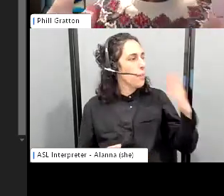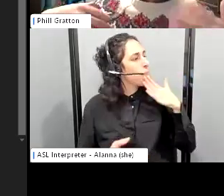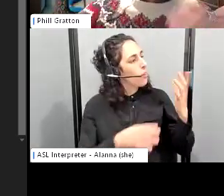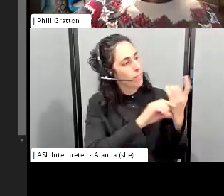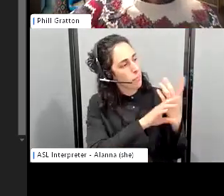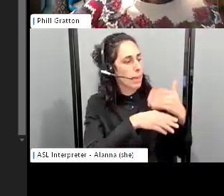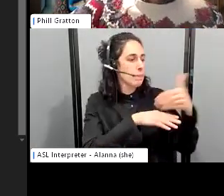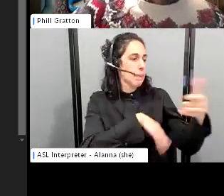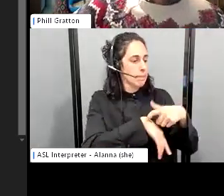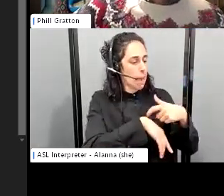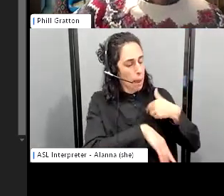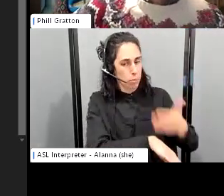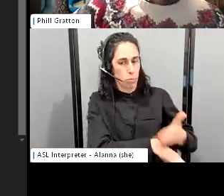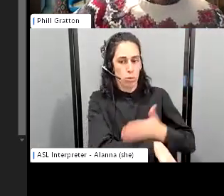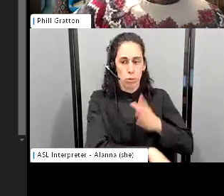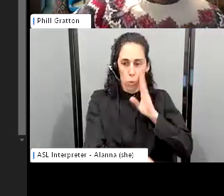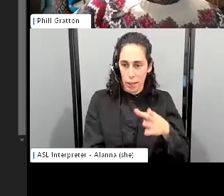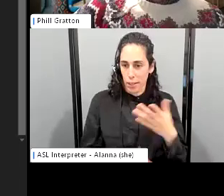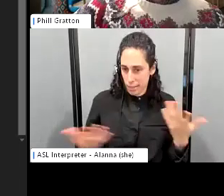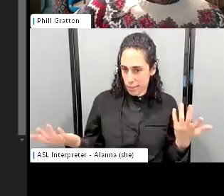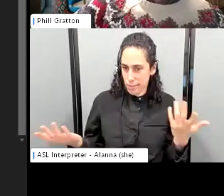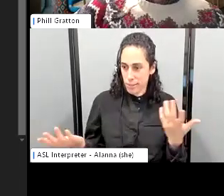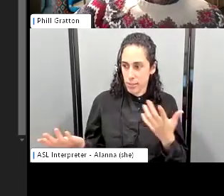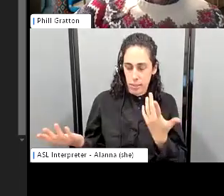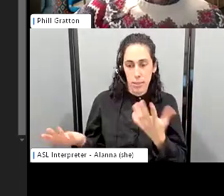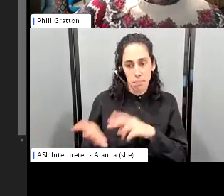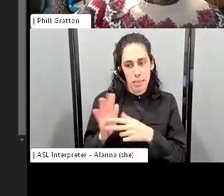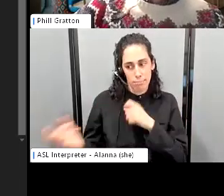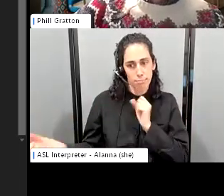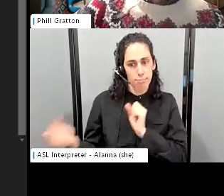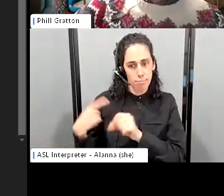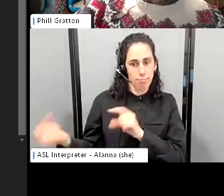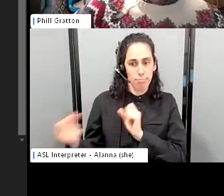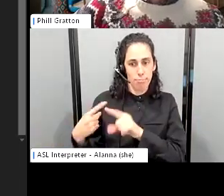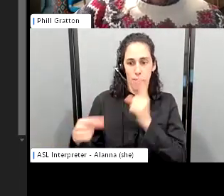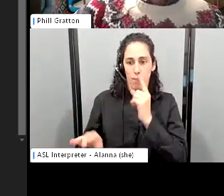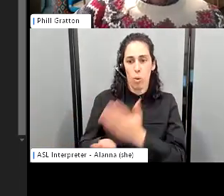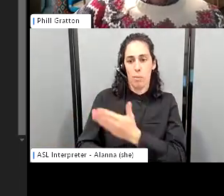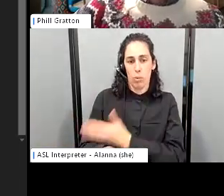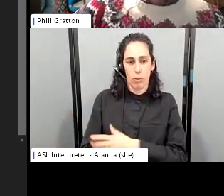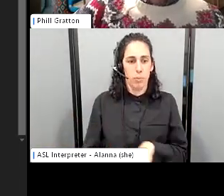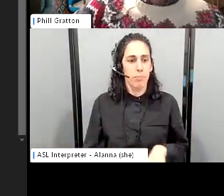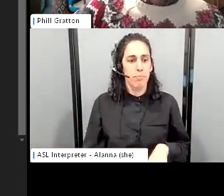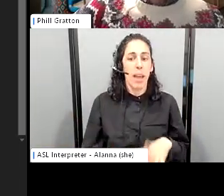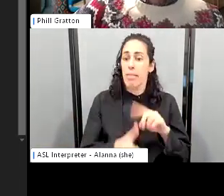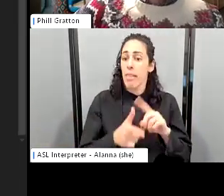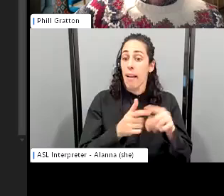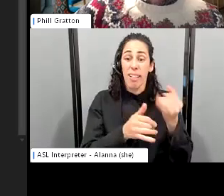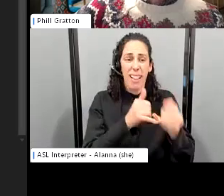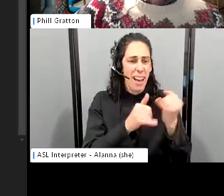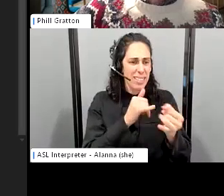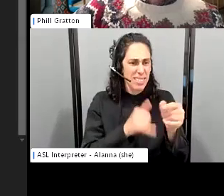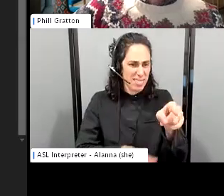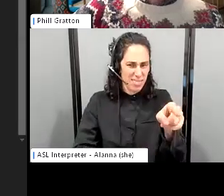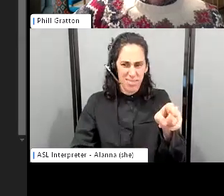It's very typical. You see that on many websites. And then this last little icon here is just to change the model of the ChatGPT here. So